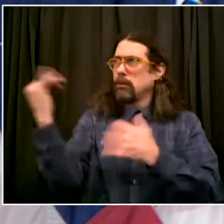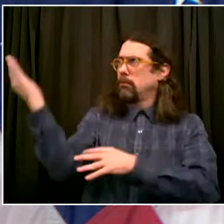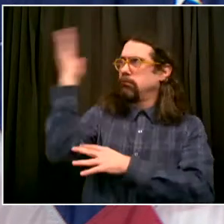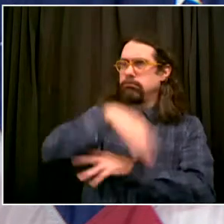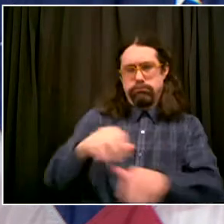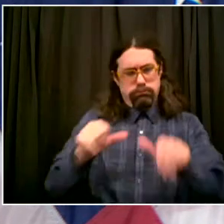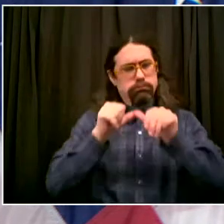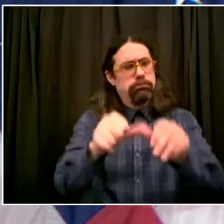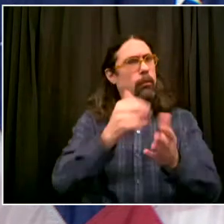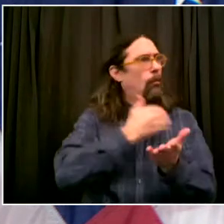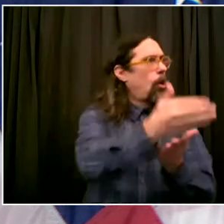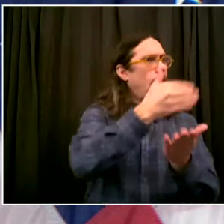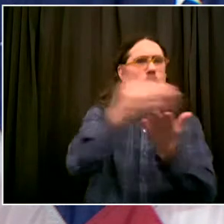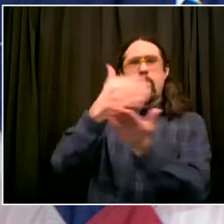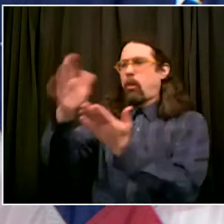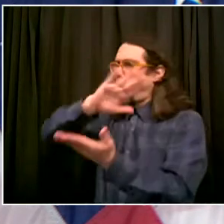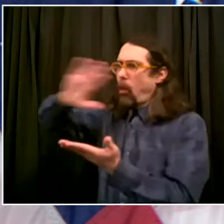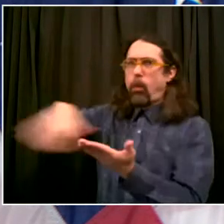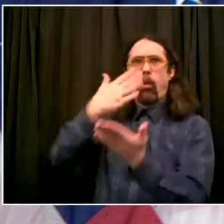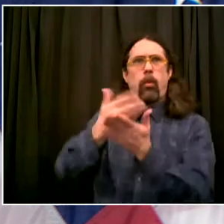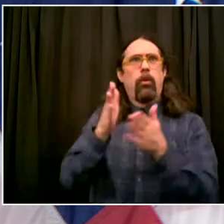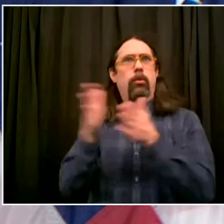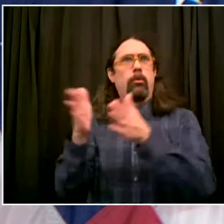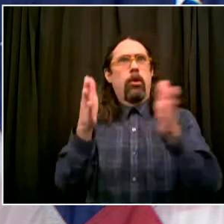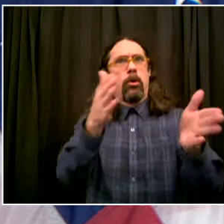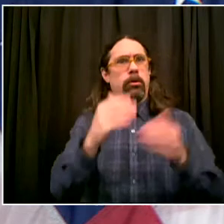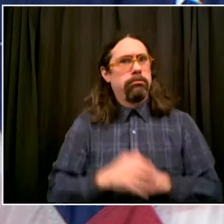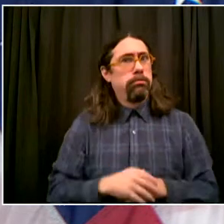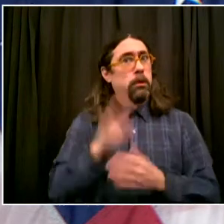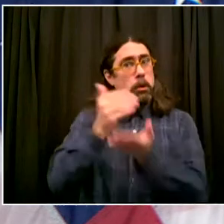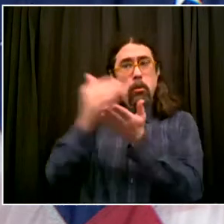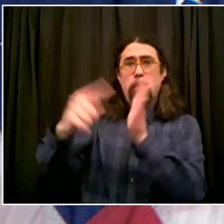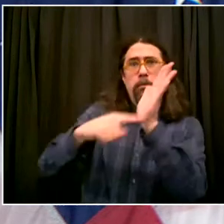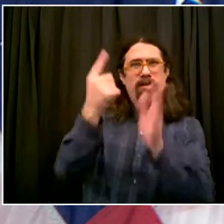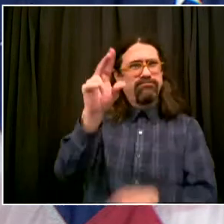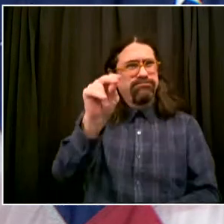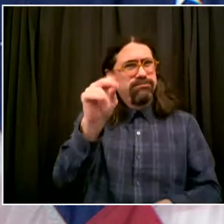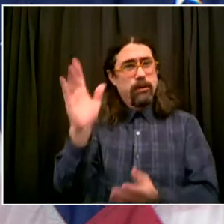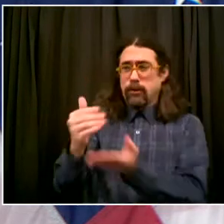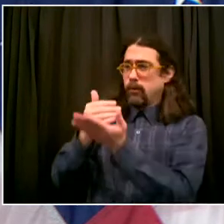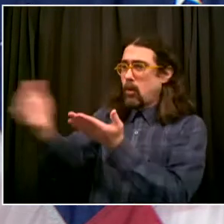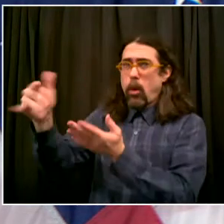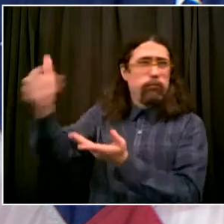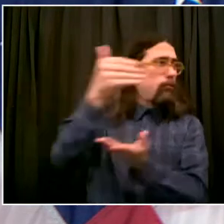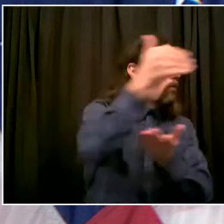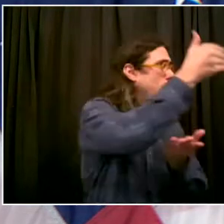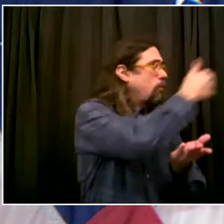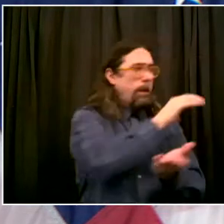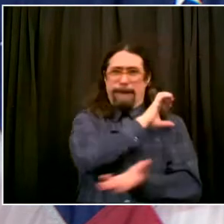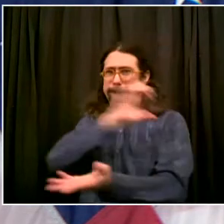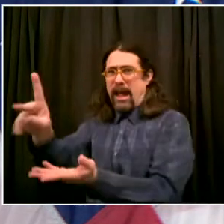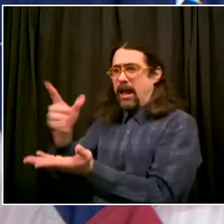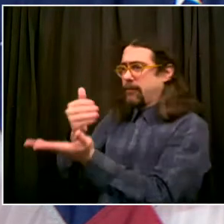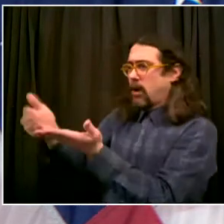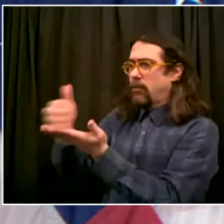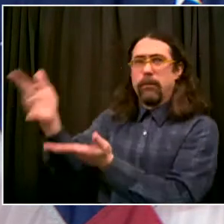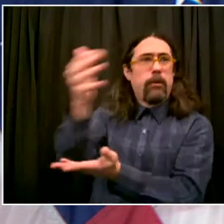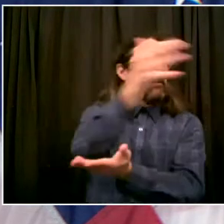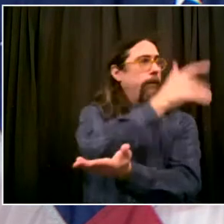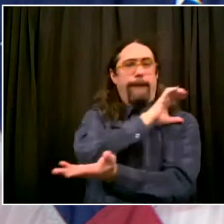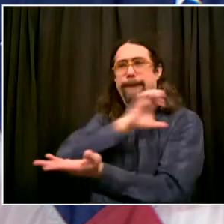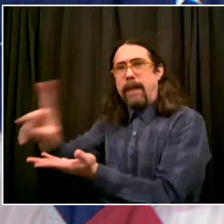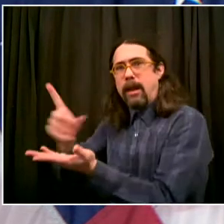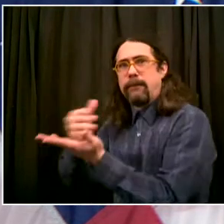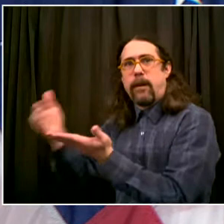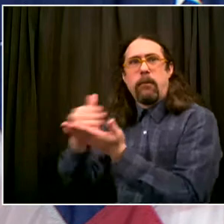under an hour, in the time it takes you to heat something up and have something to eat, there could be 2 inches of ground when you look out your window. So just be